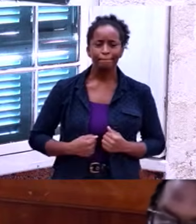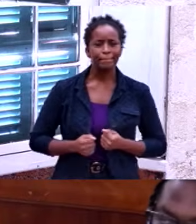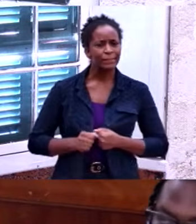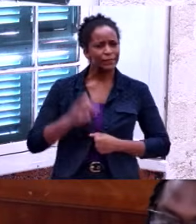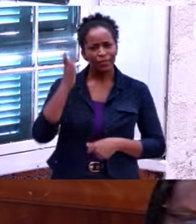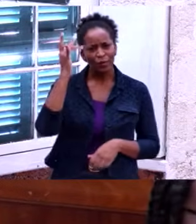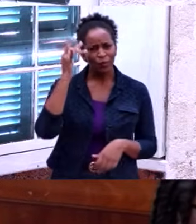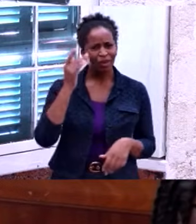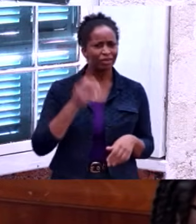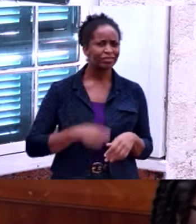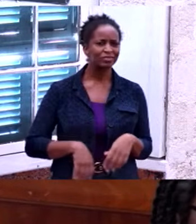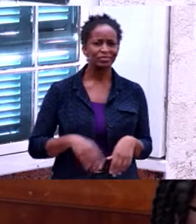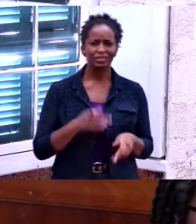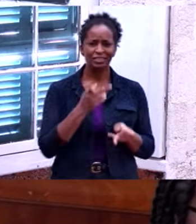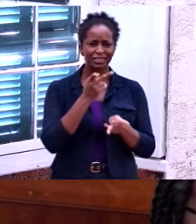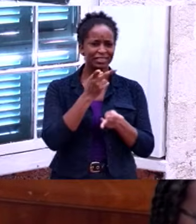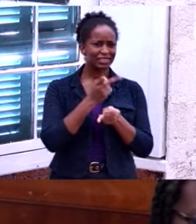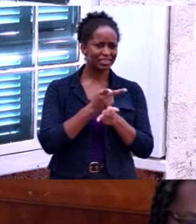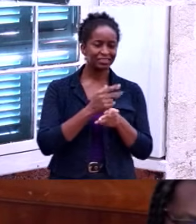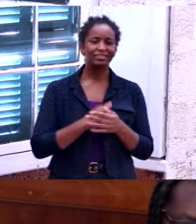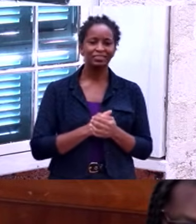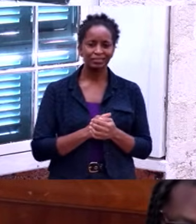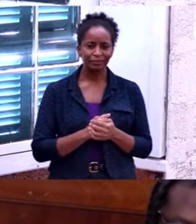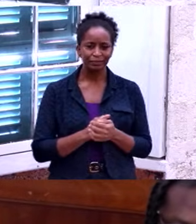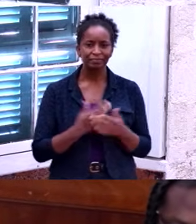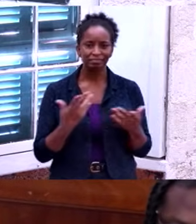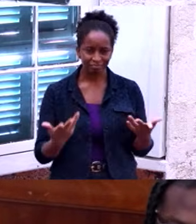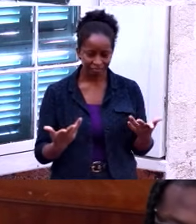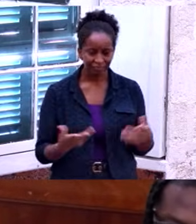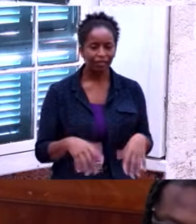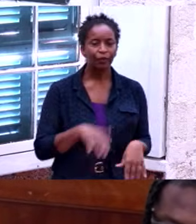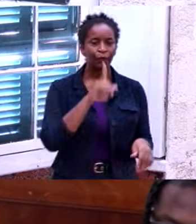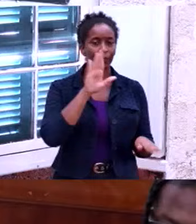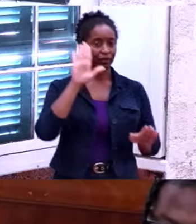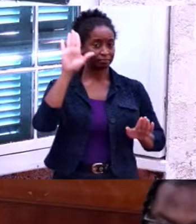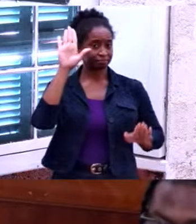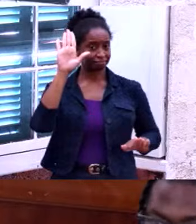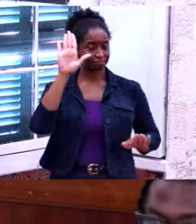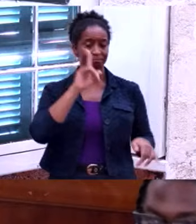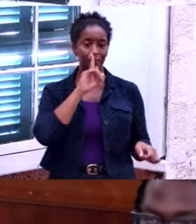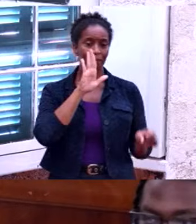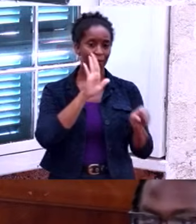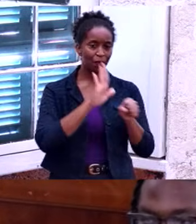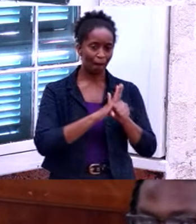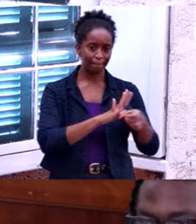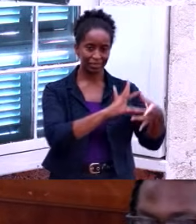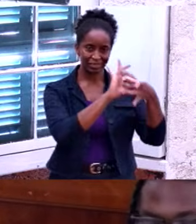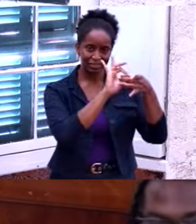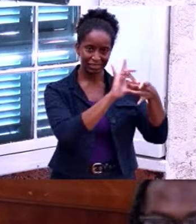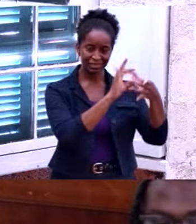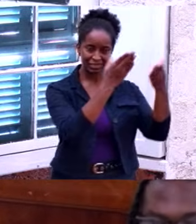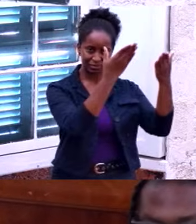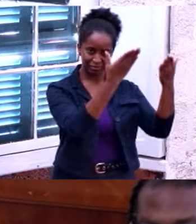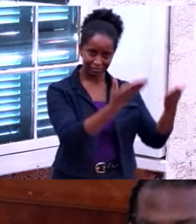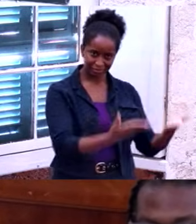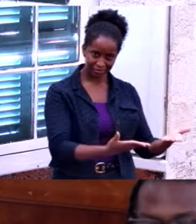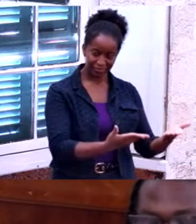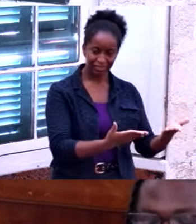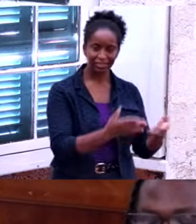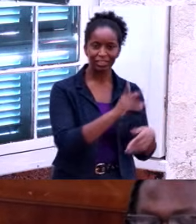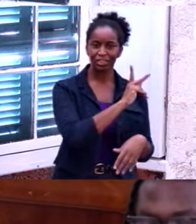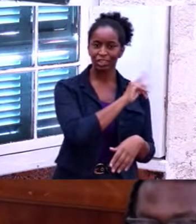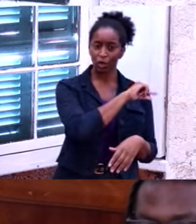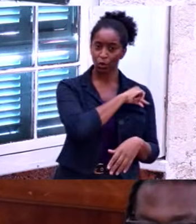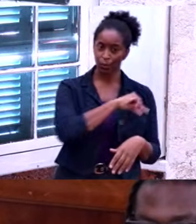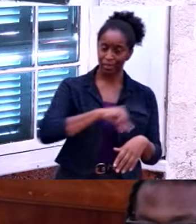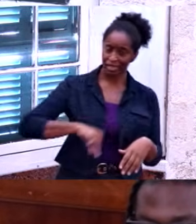heads. And her heirs and her successors to bear true and faithful allegiance to Her Majesty the Queen.